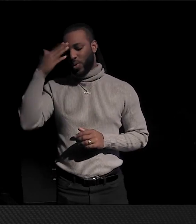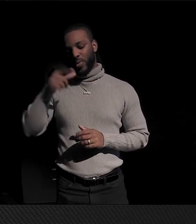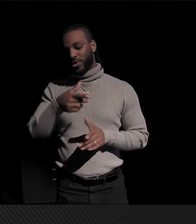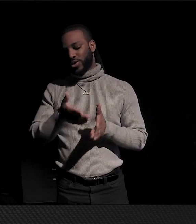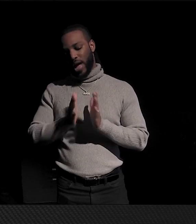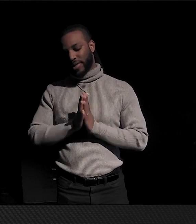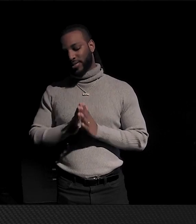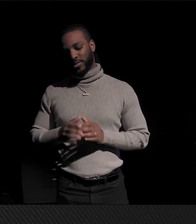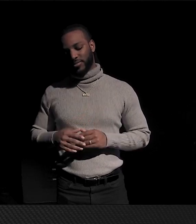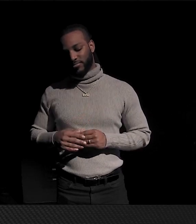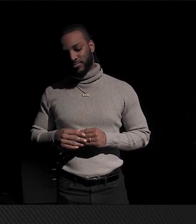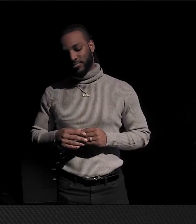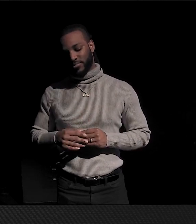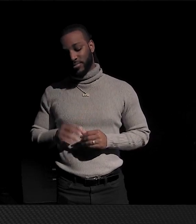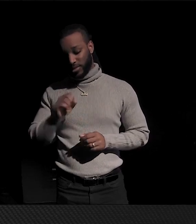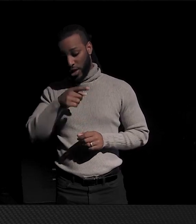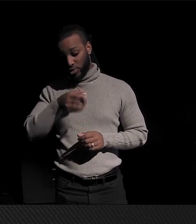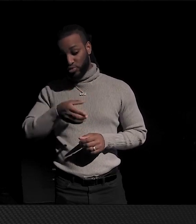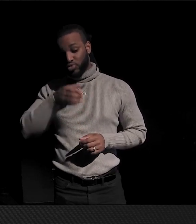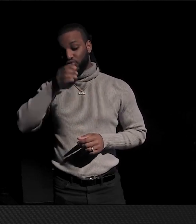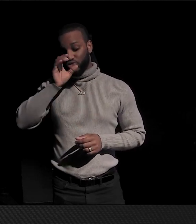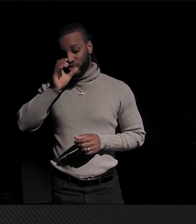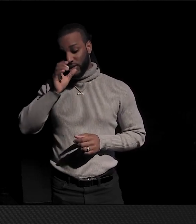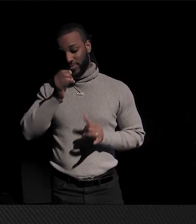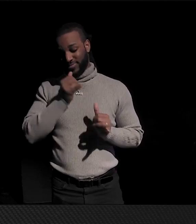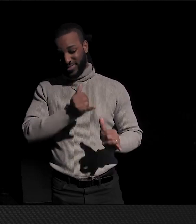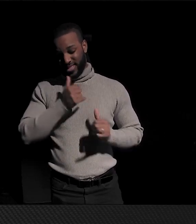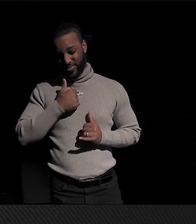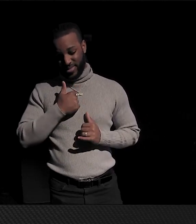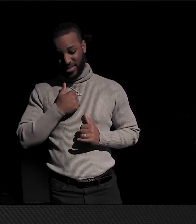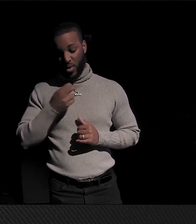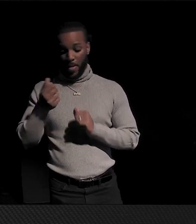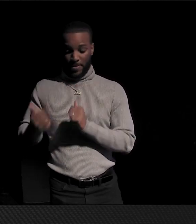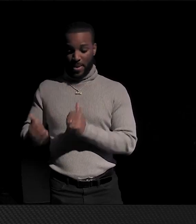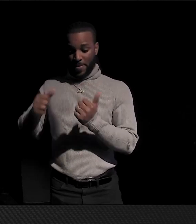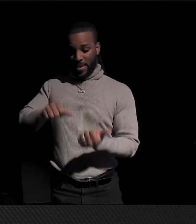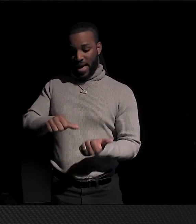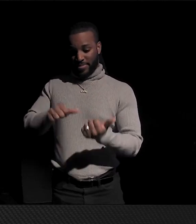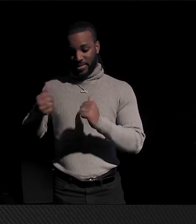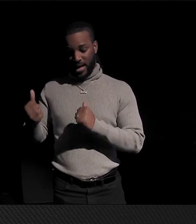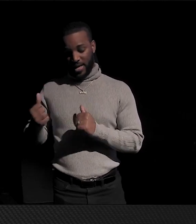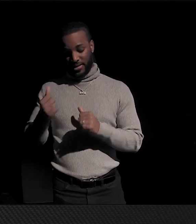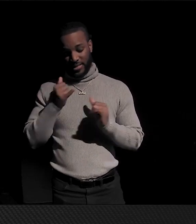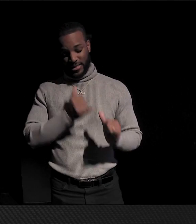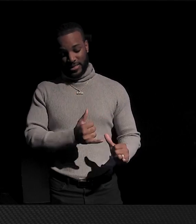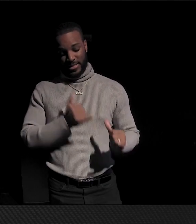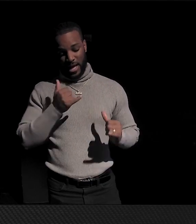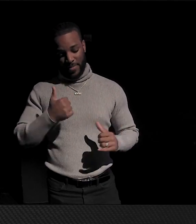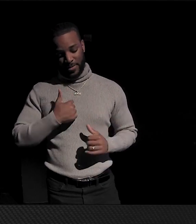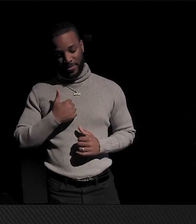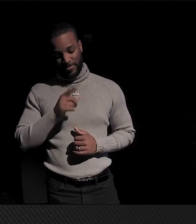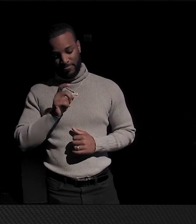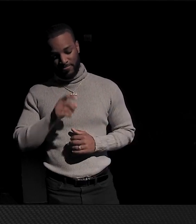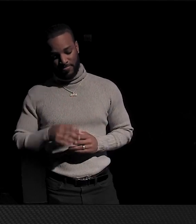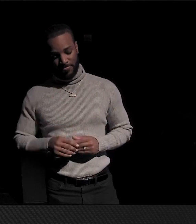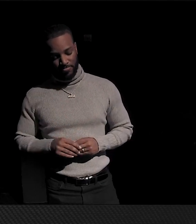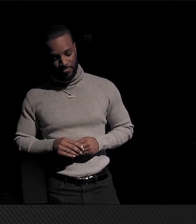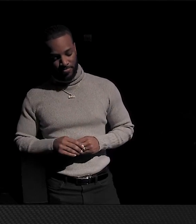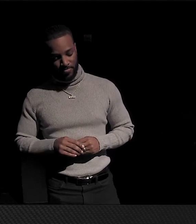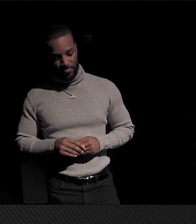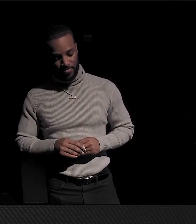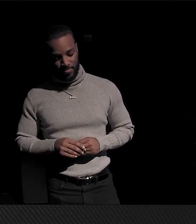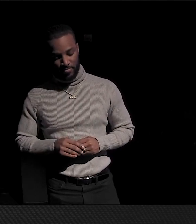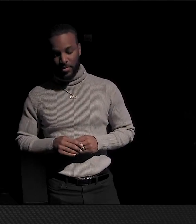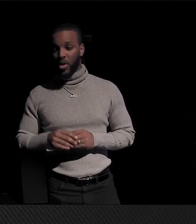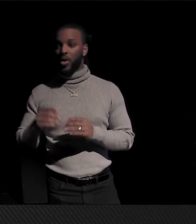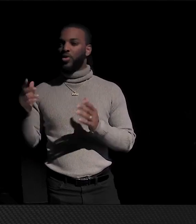asking. Can you drink the cup I drink or be baptized with the baptism I am to be baptized with?